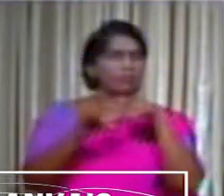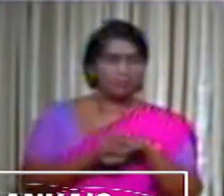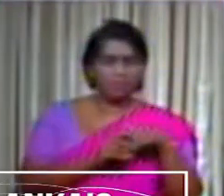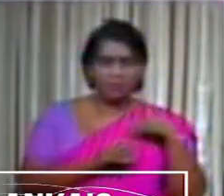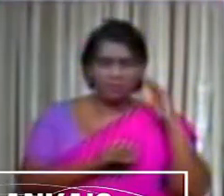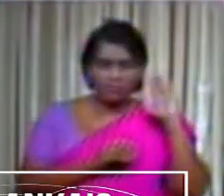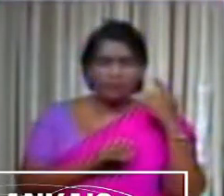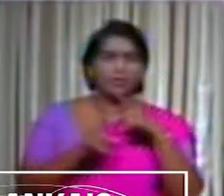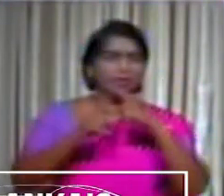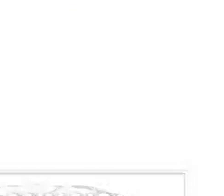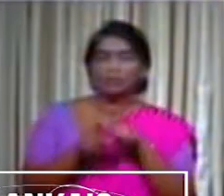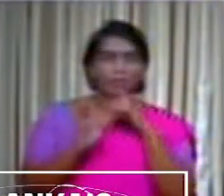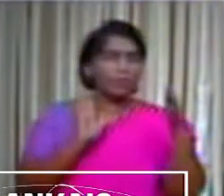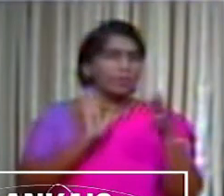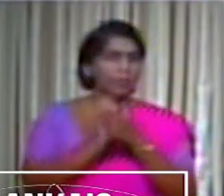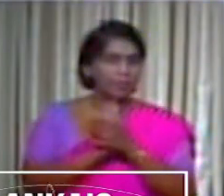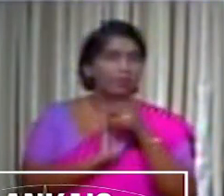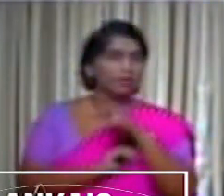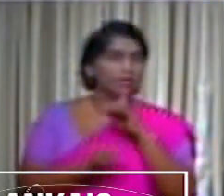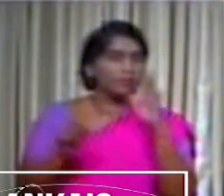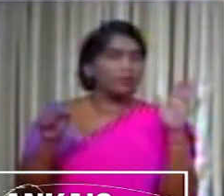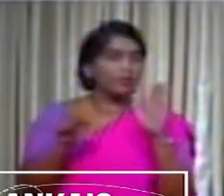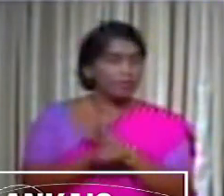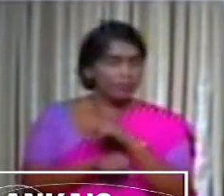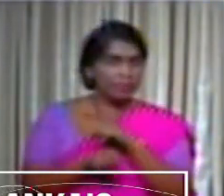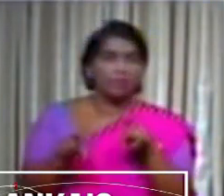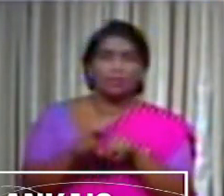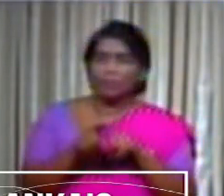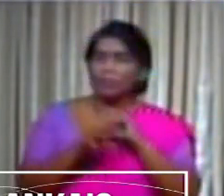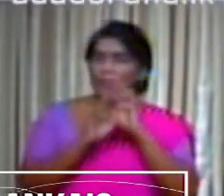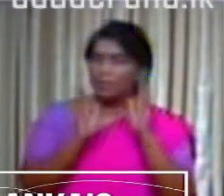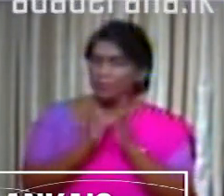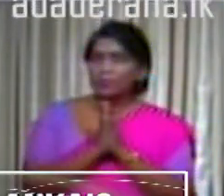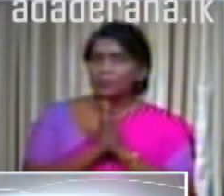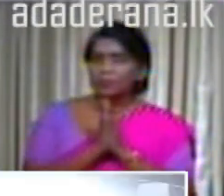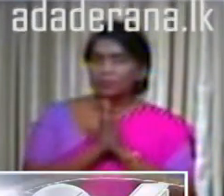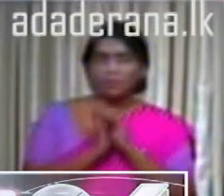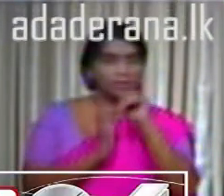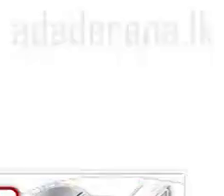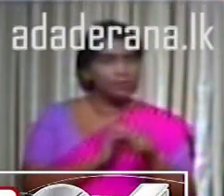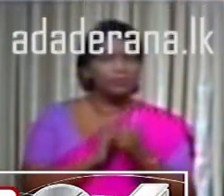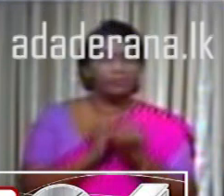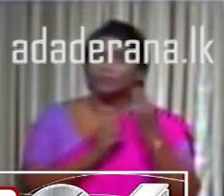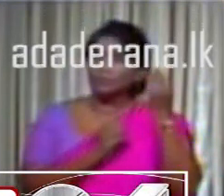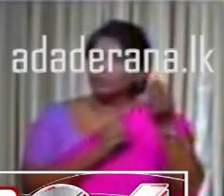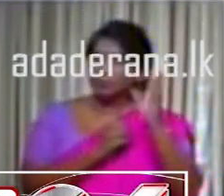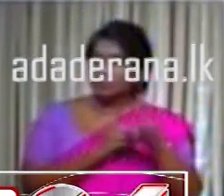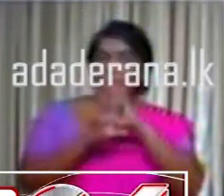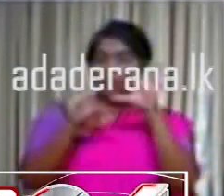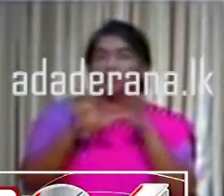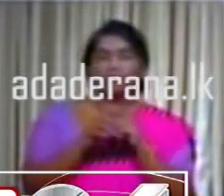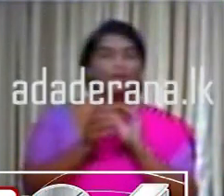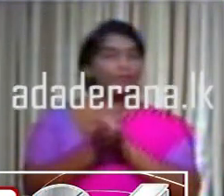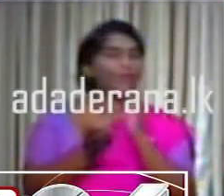no foreign funds there. Here, there is hardly anything out of our consolidated fund you have allocated for education. So where is your